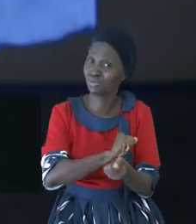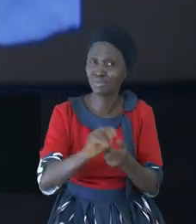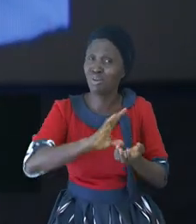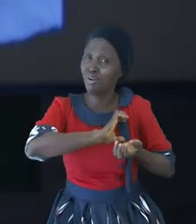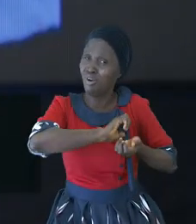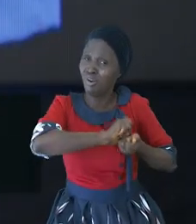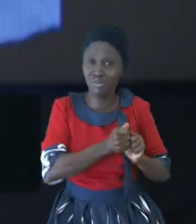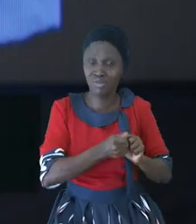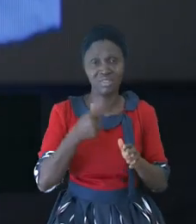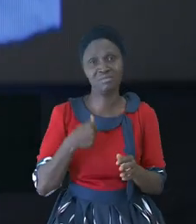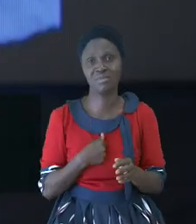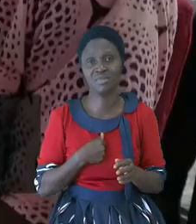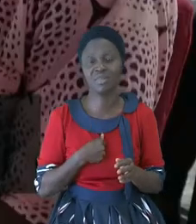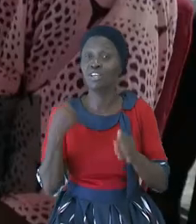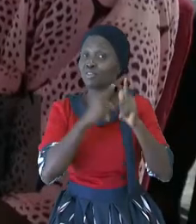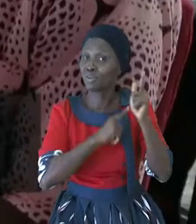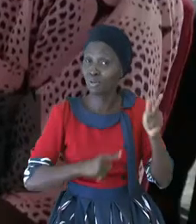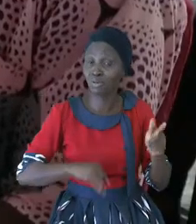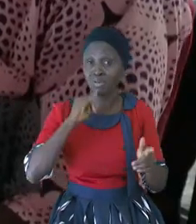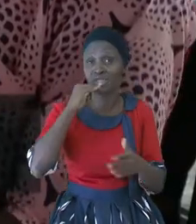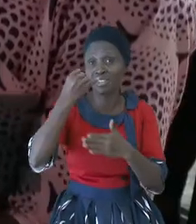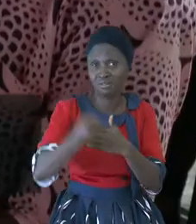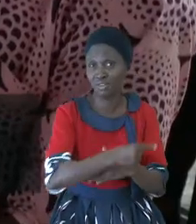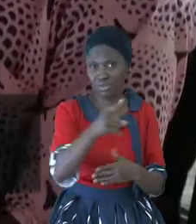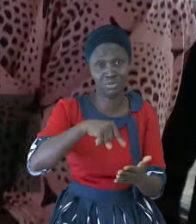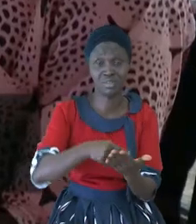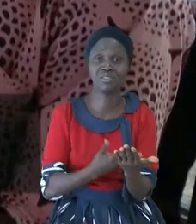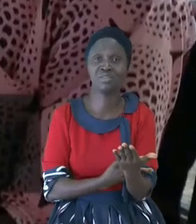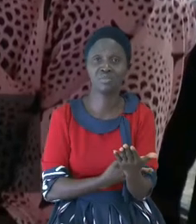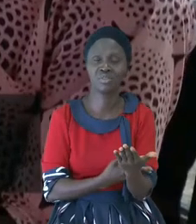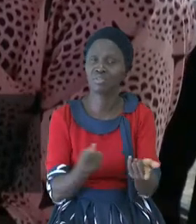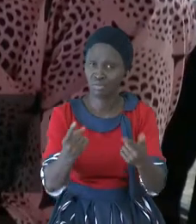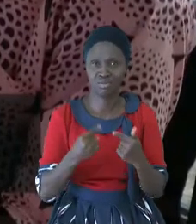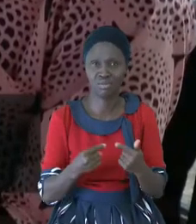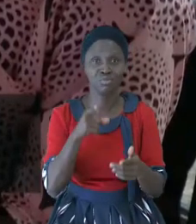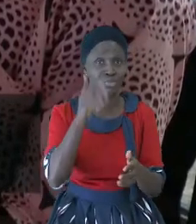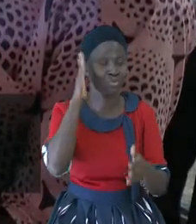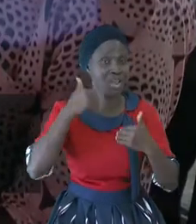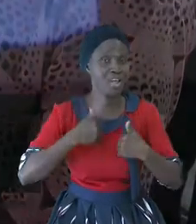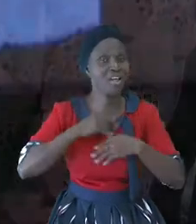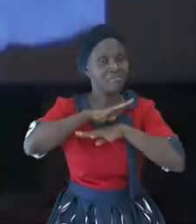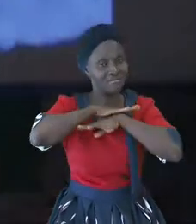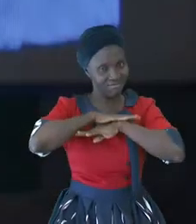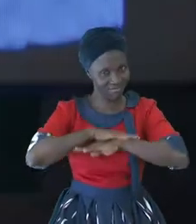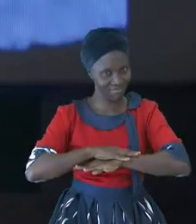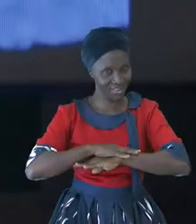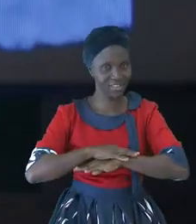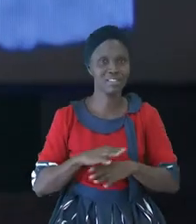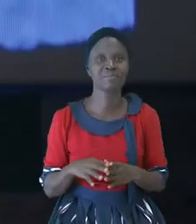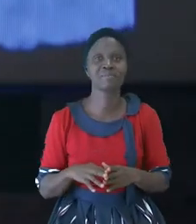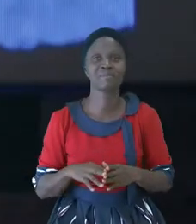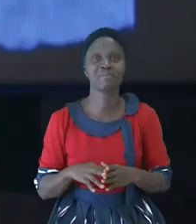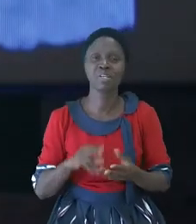morning, come, you'll have rest. Problem, tears, agony,